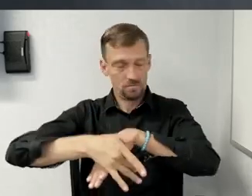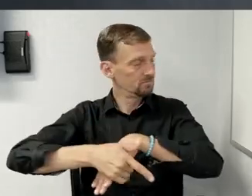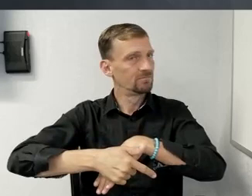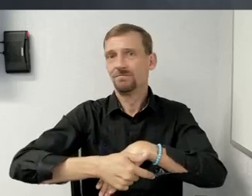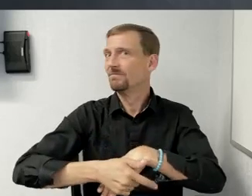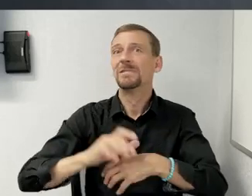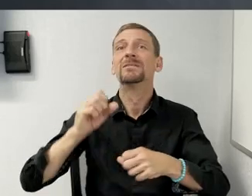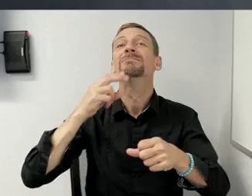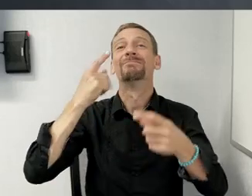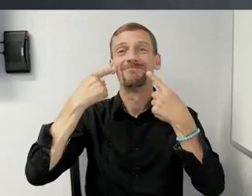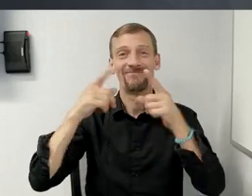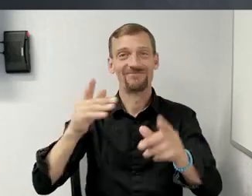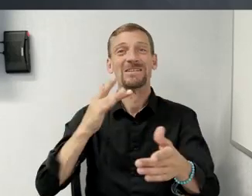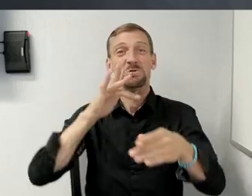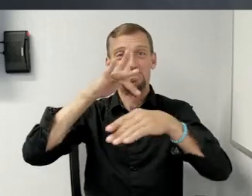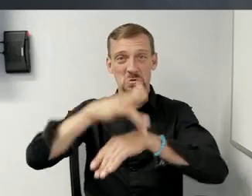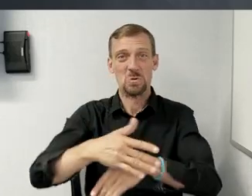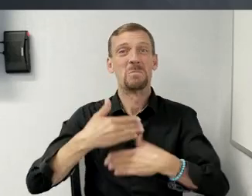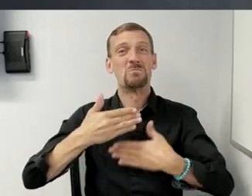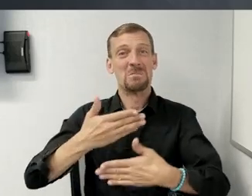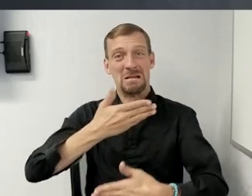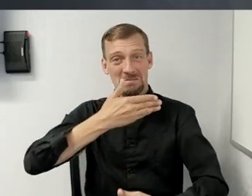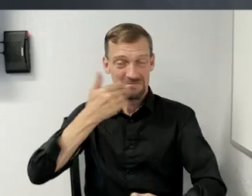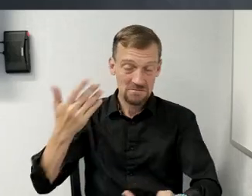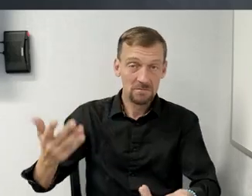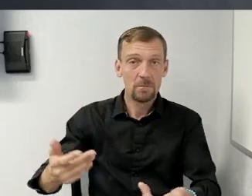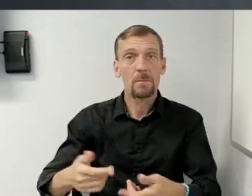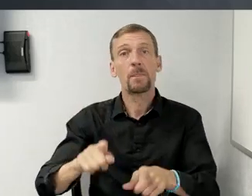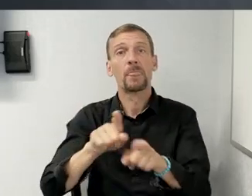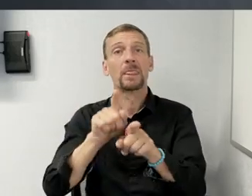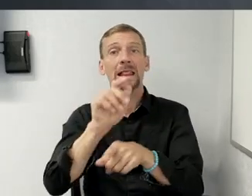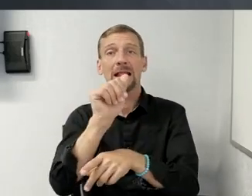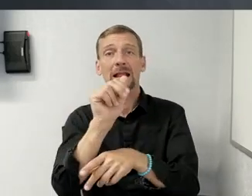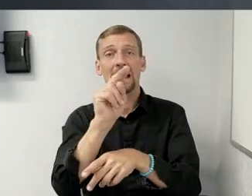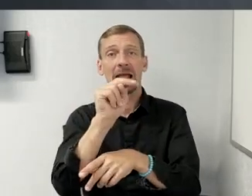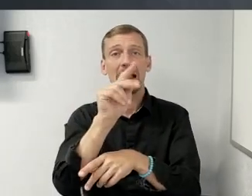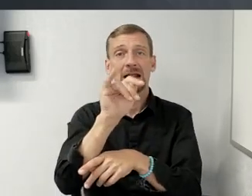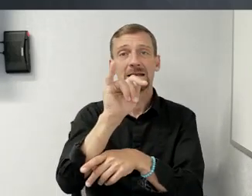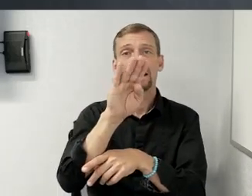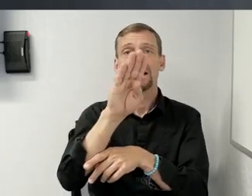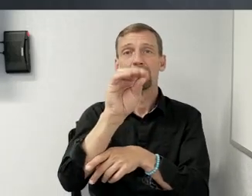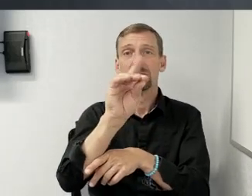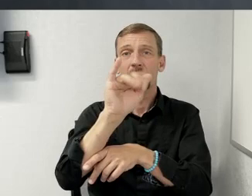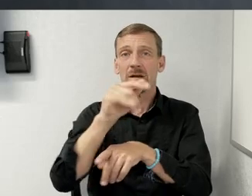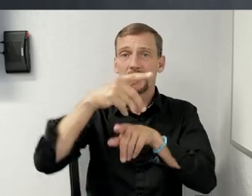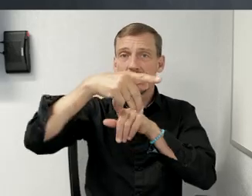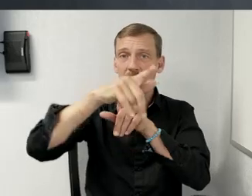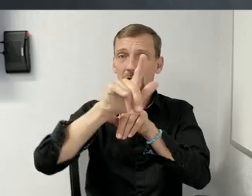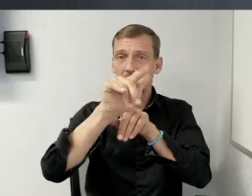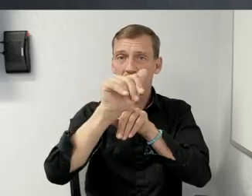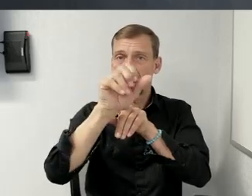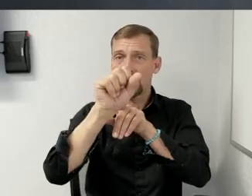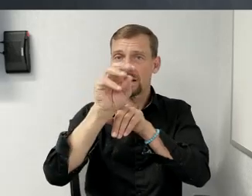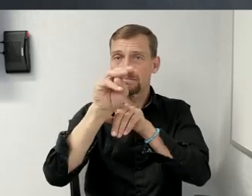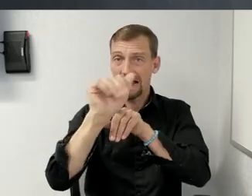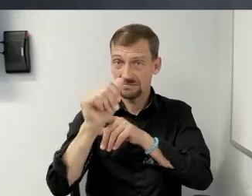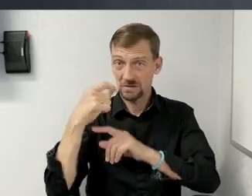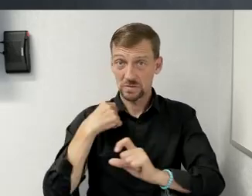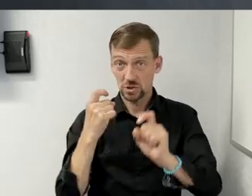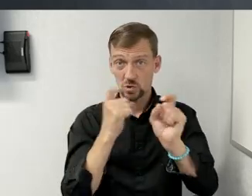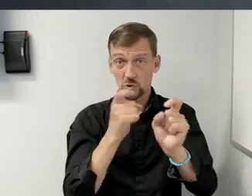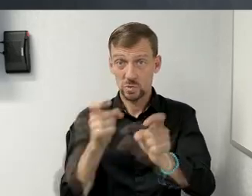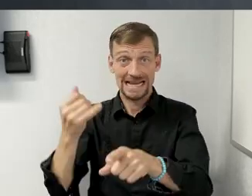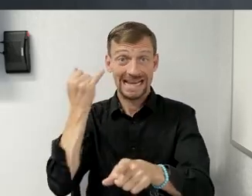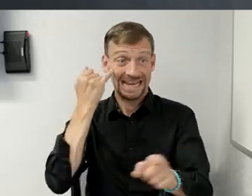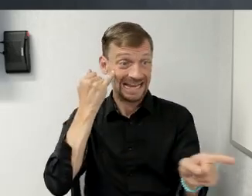also have been administering antibody plasma. So you've probably heard about that again, patients that